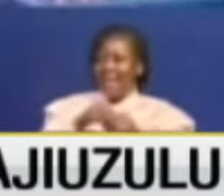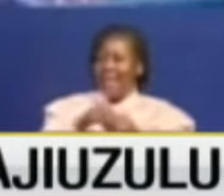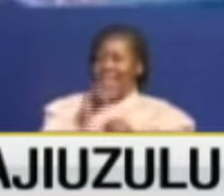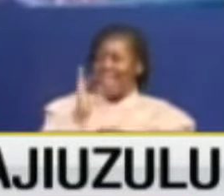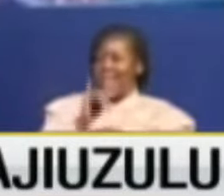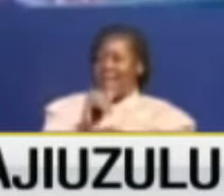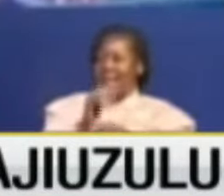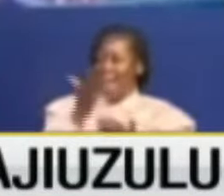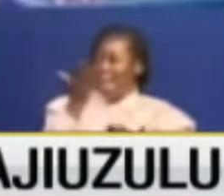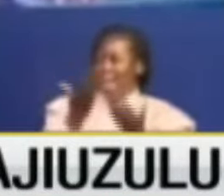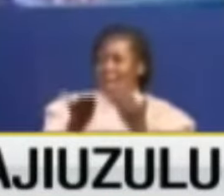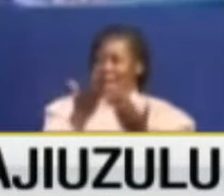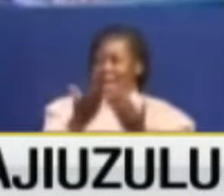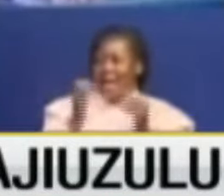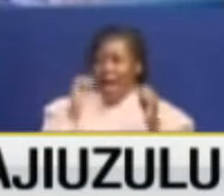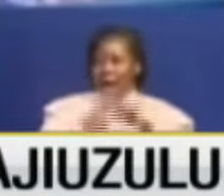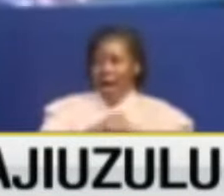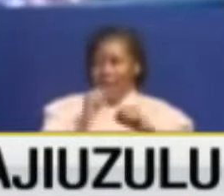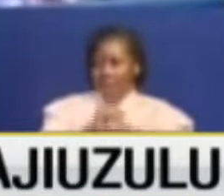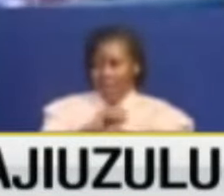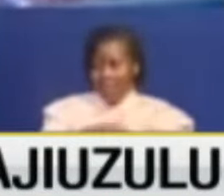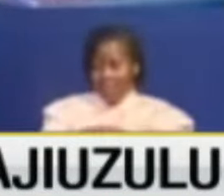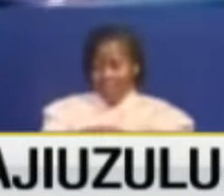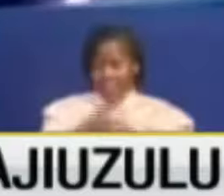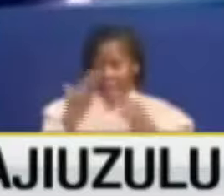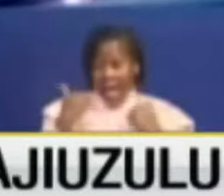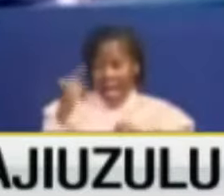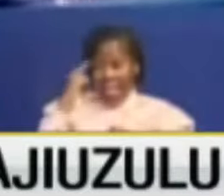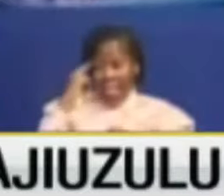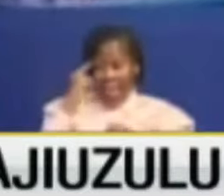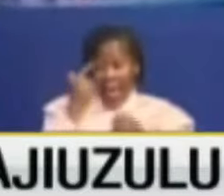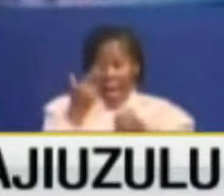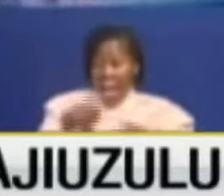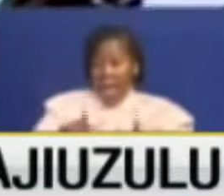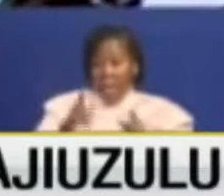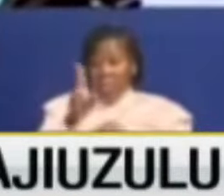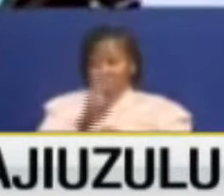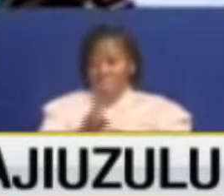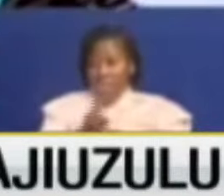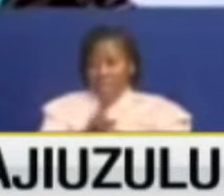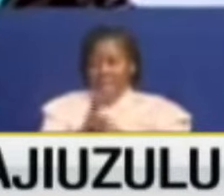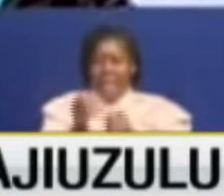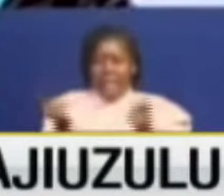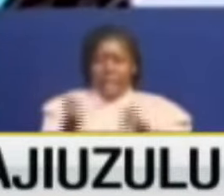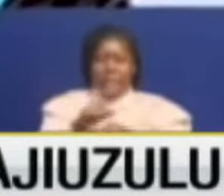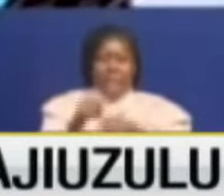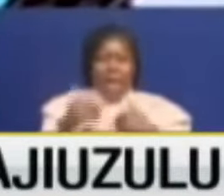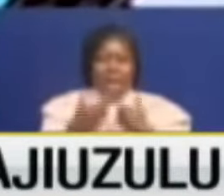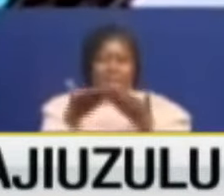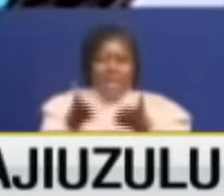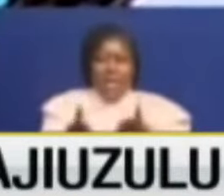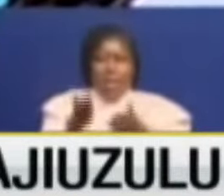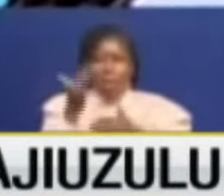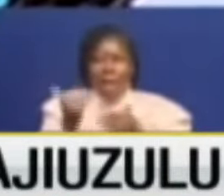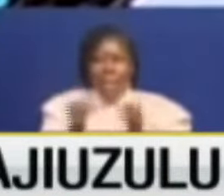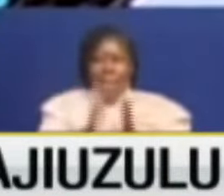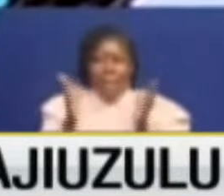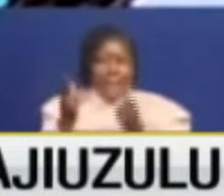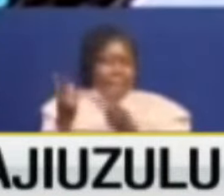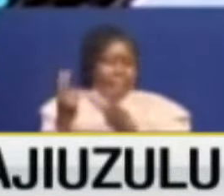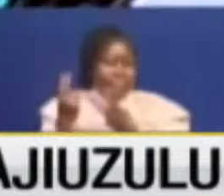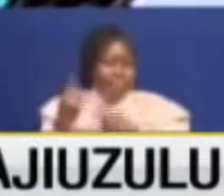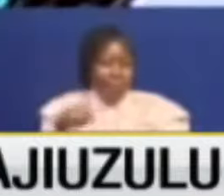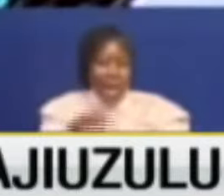collective bargaining agreement. I think, let me use the brief time I have here, because we also, the public listening to